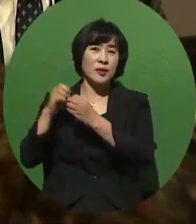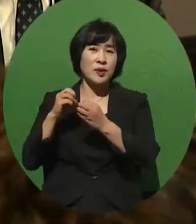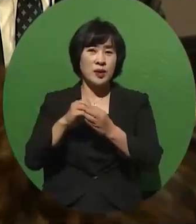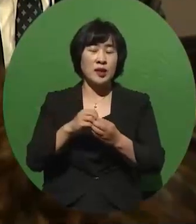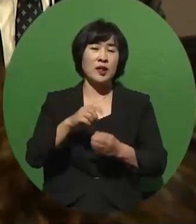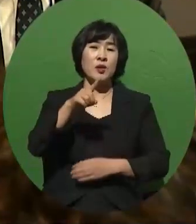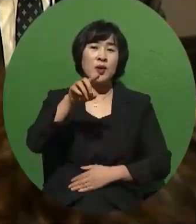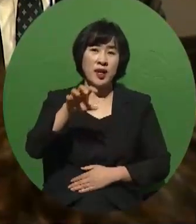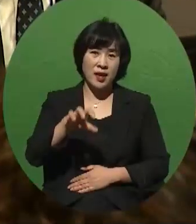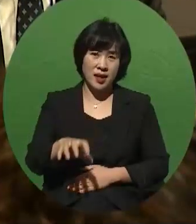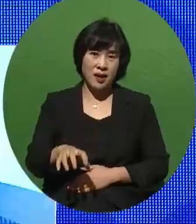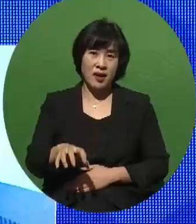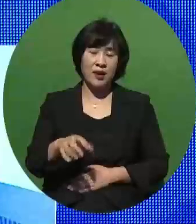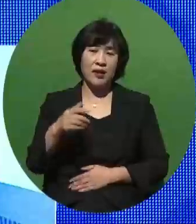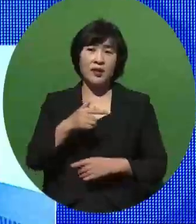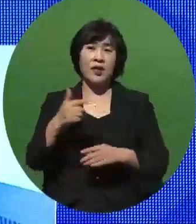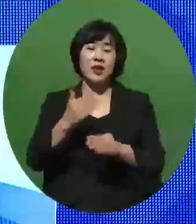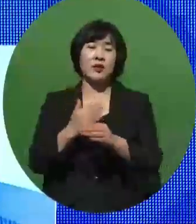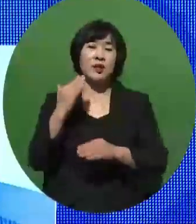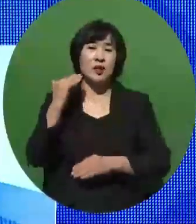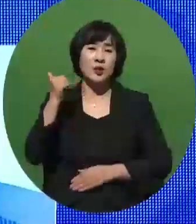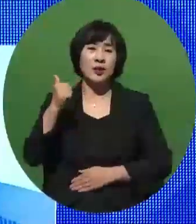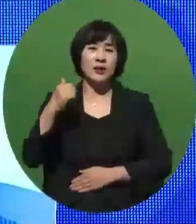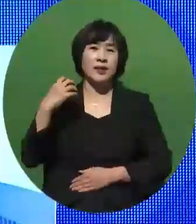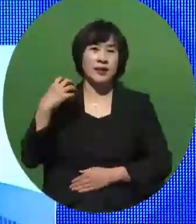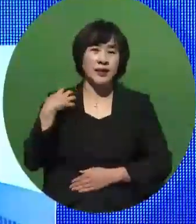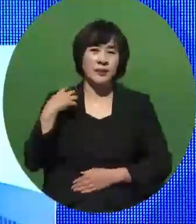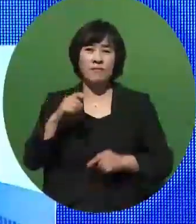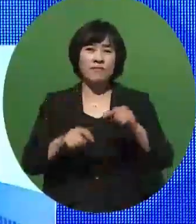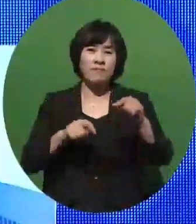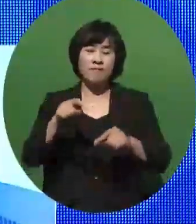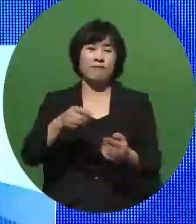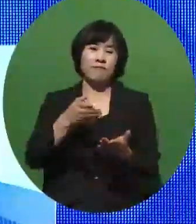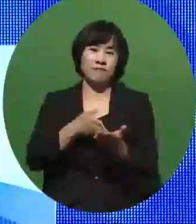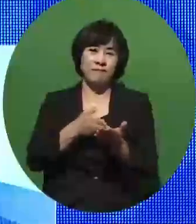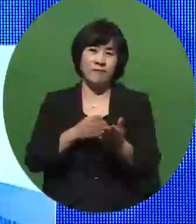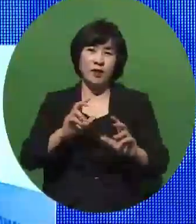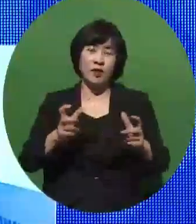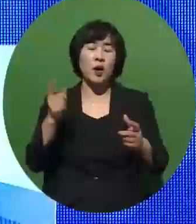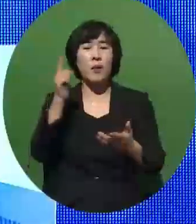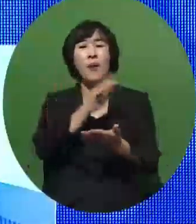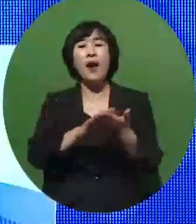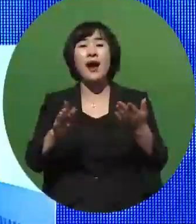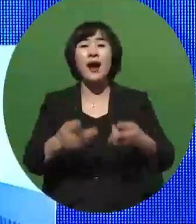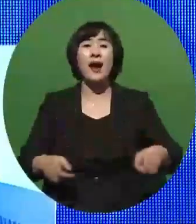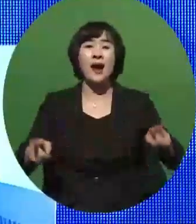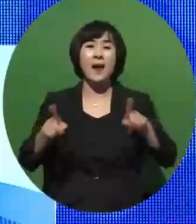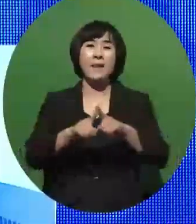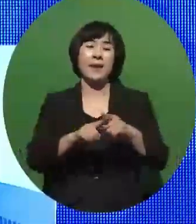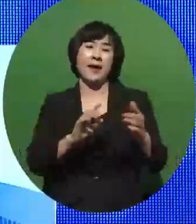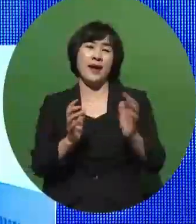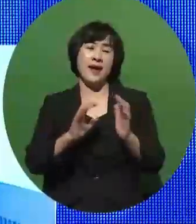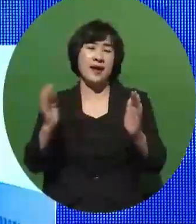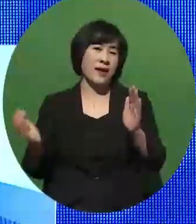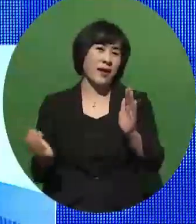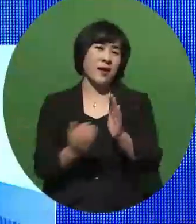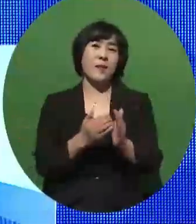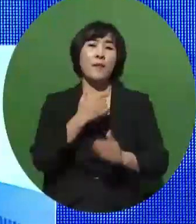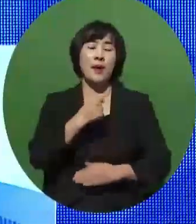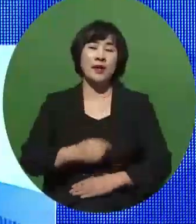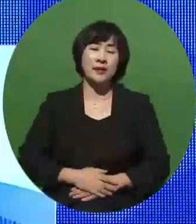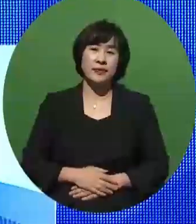dynamics, we aim to engage in discussions on responsible practices, guided by the spirit of President Kim, and